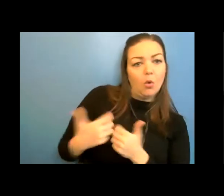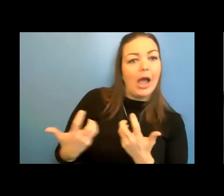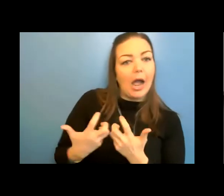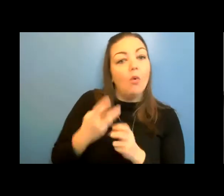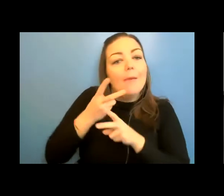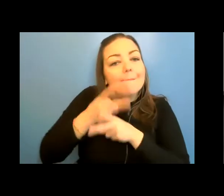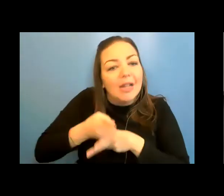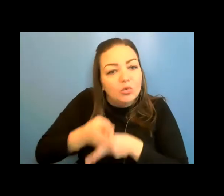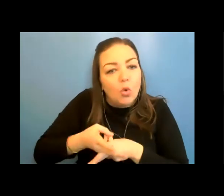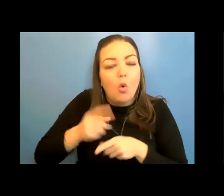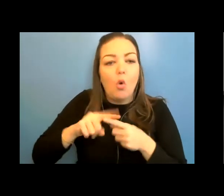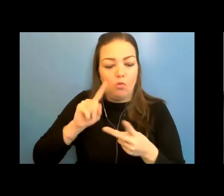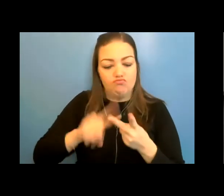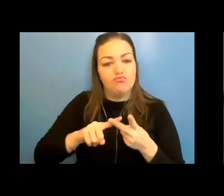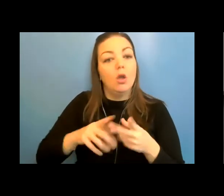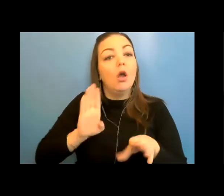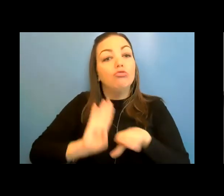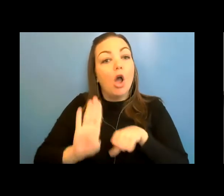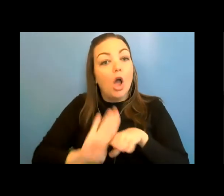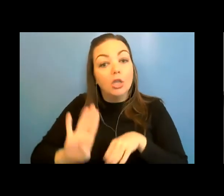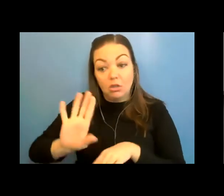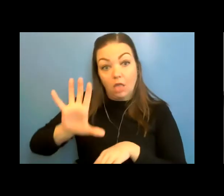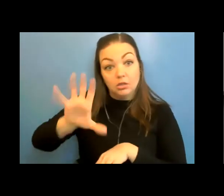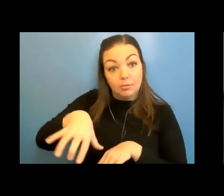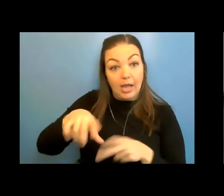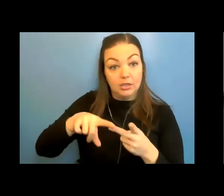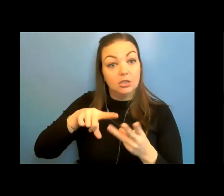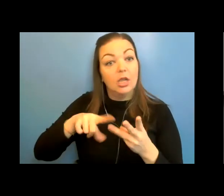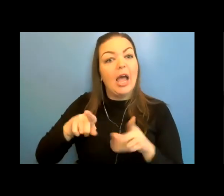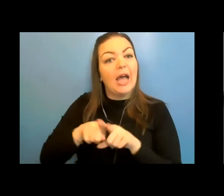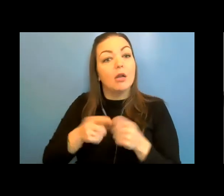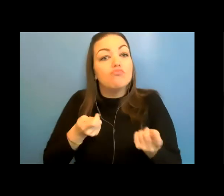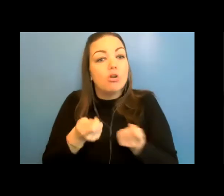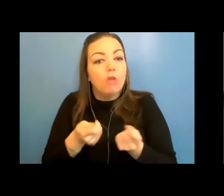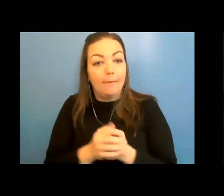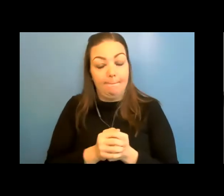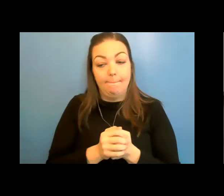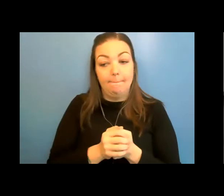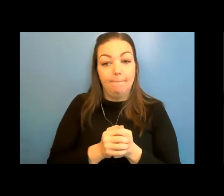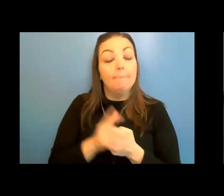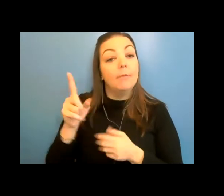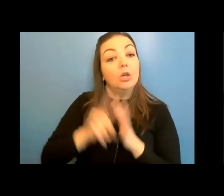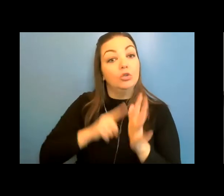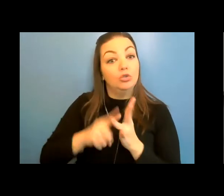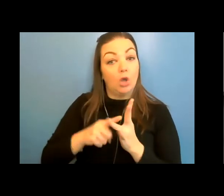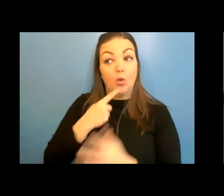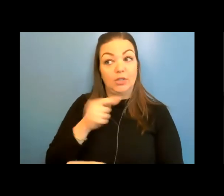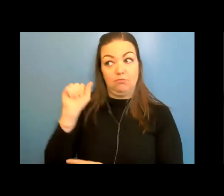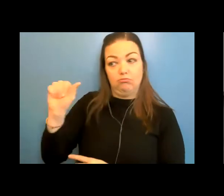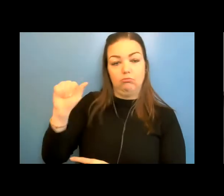mentoring, rehearsal space, and programming. And as Jo mentioned, the current commissioning